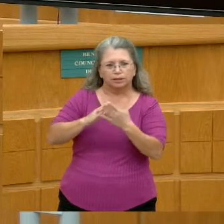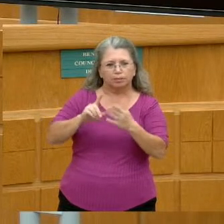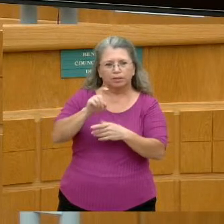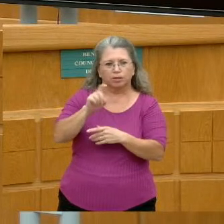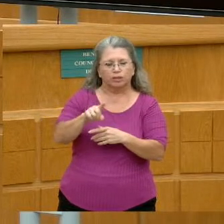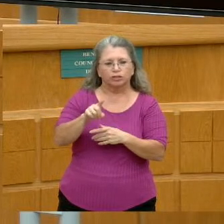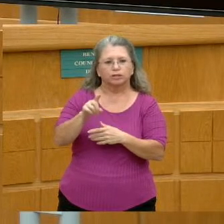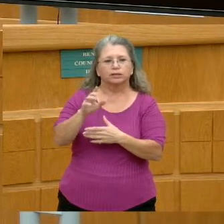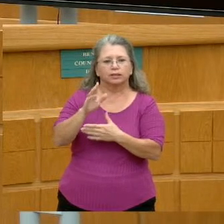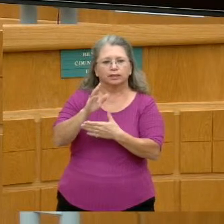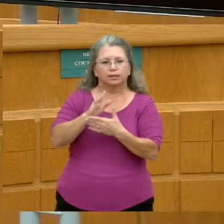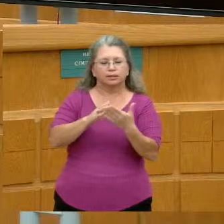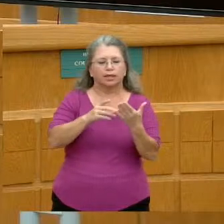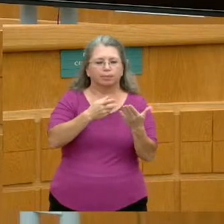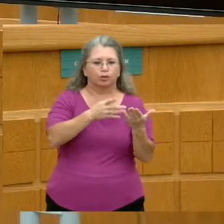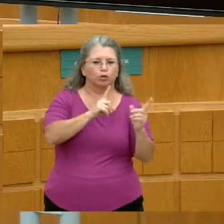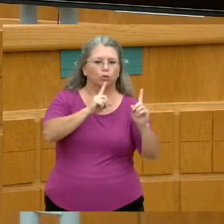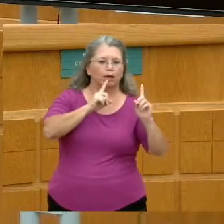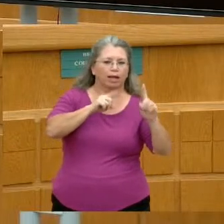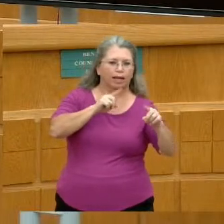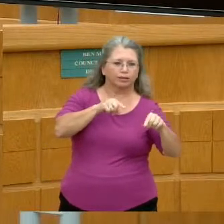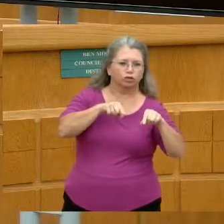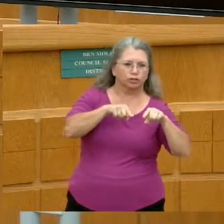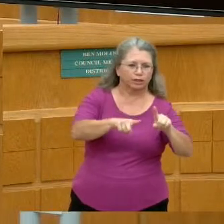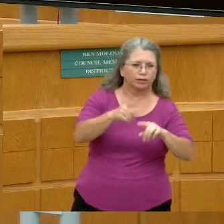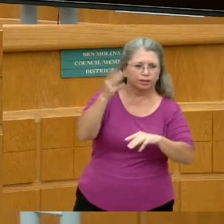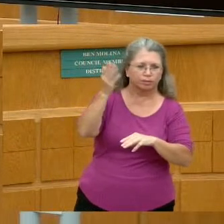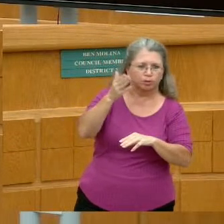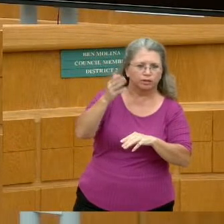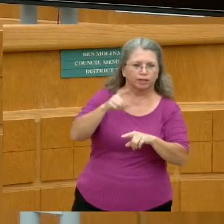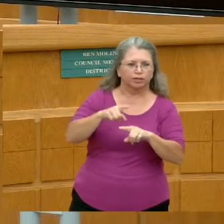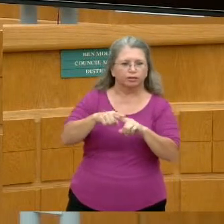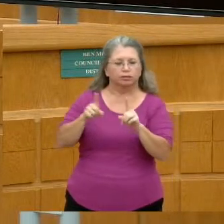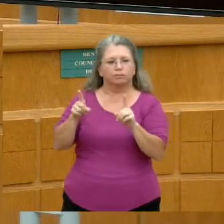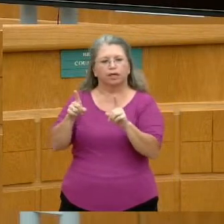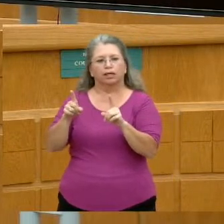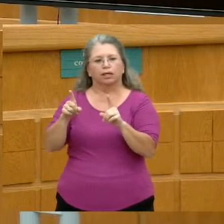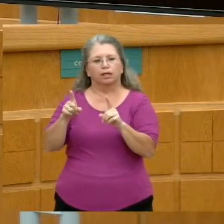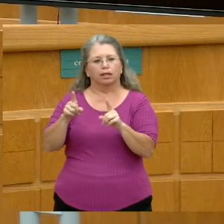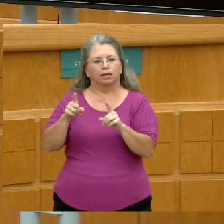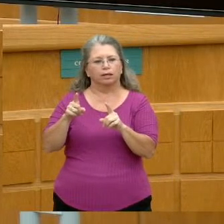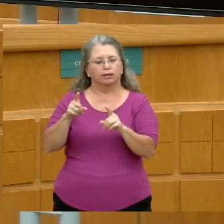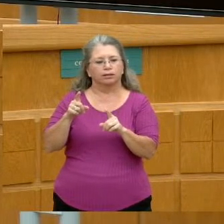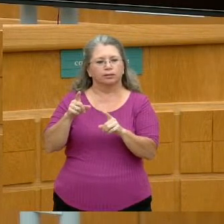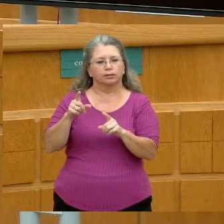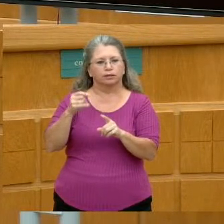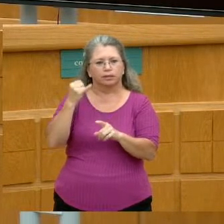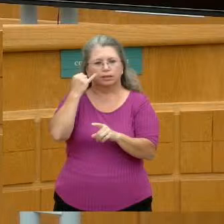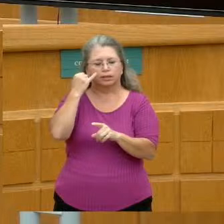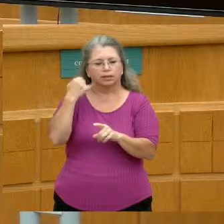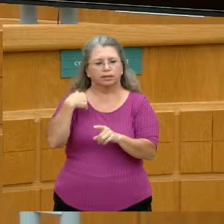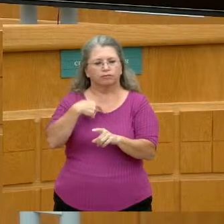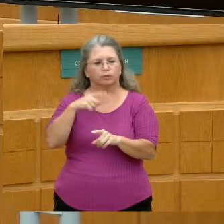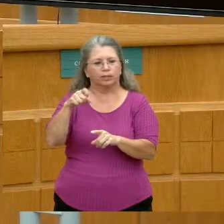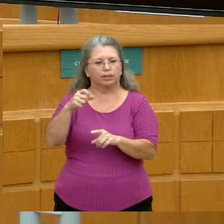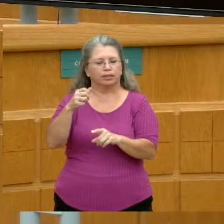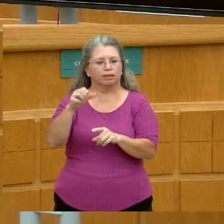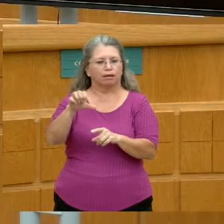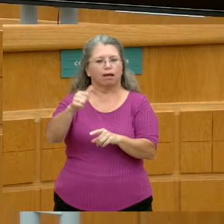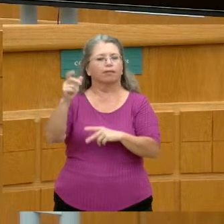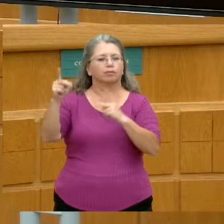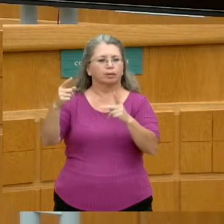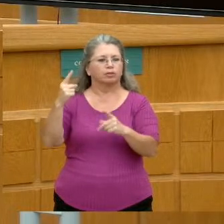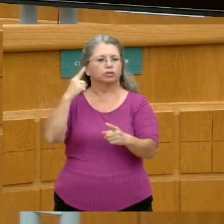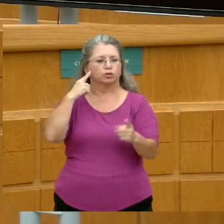answered online, but the ones that we may need everybody to hear from